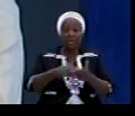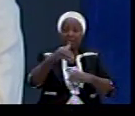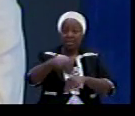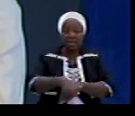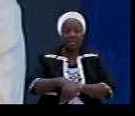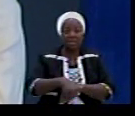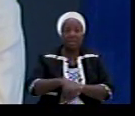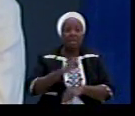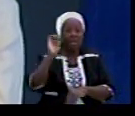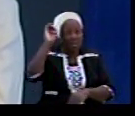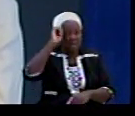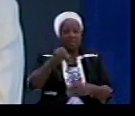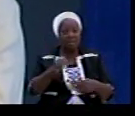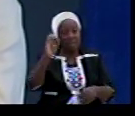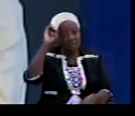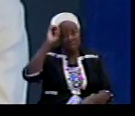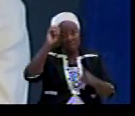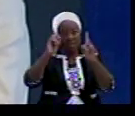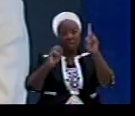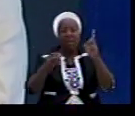cross. He cried,